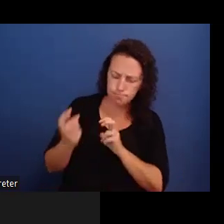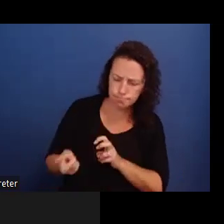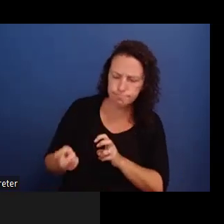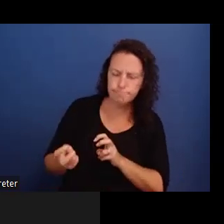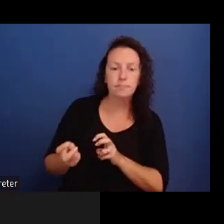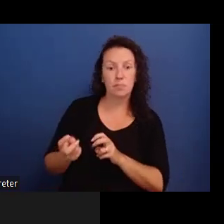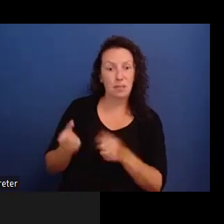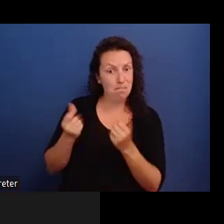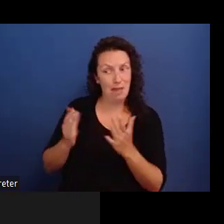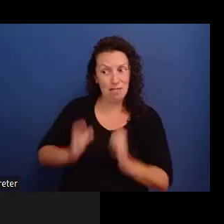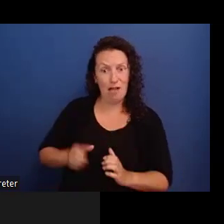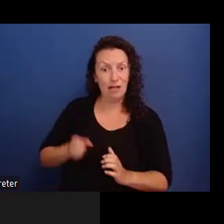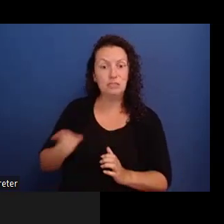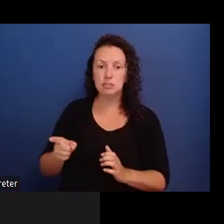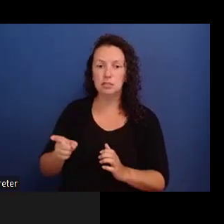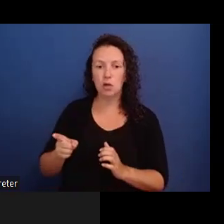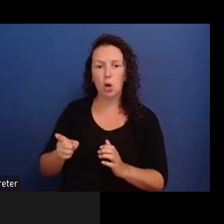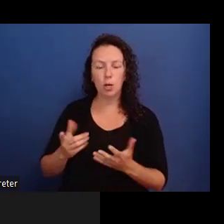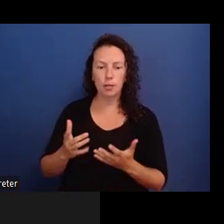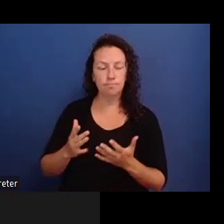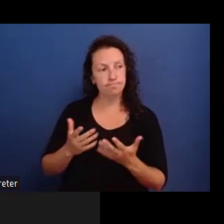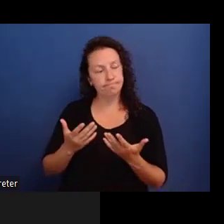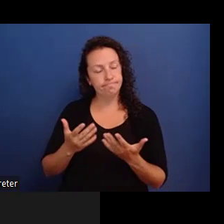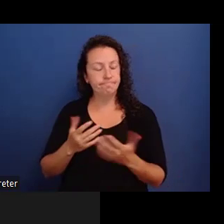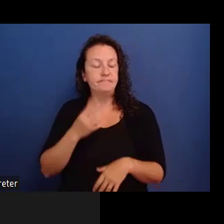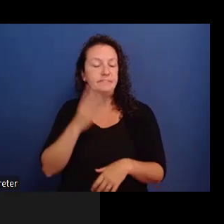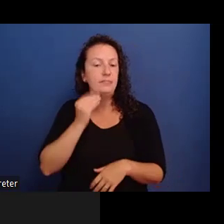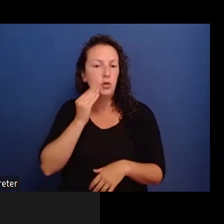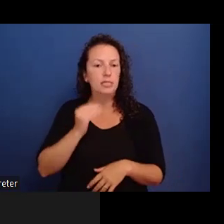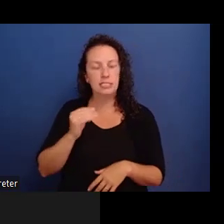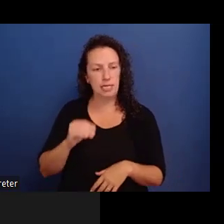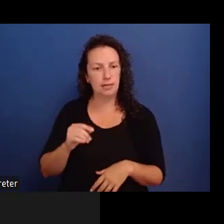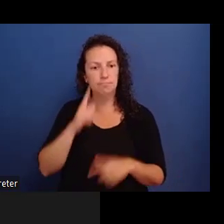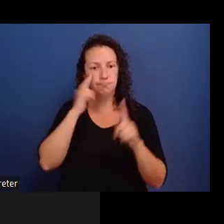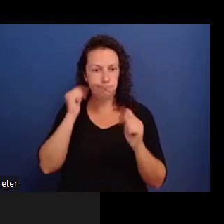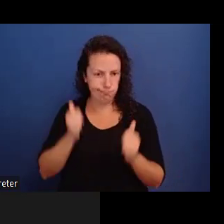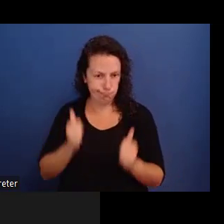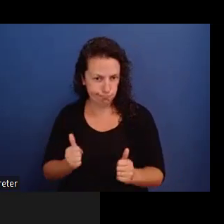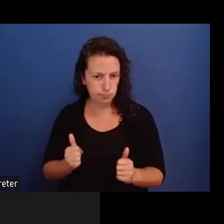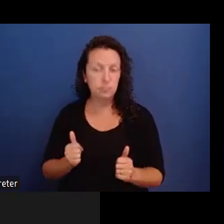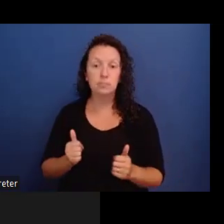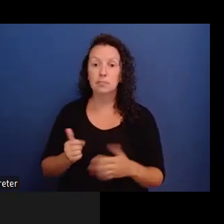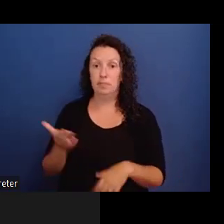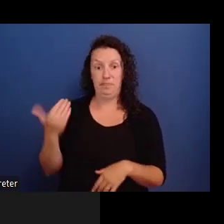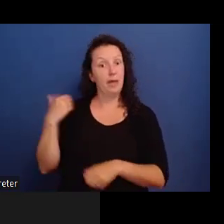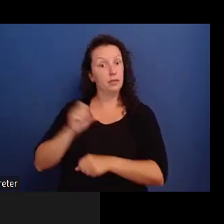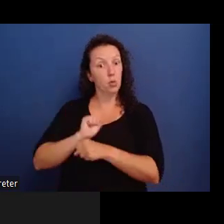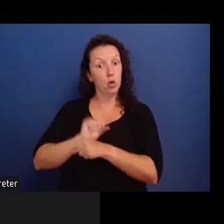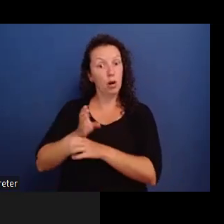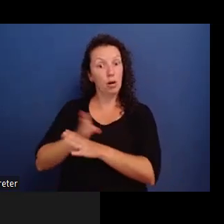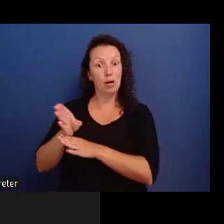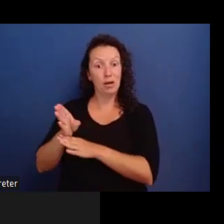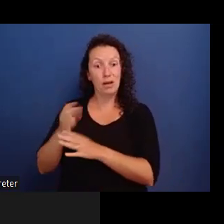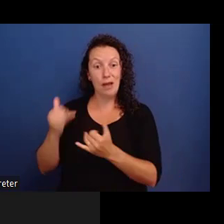are adjusting to vision loss. So maybe they were in a profession that they can't do